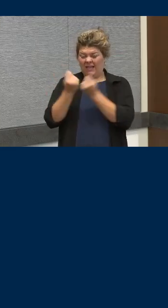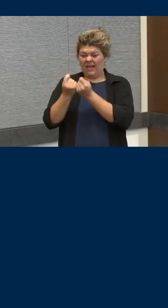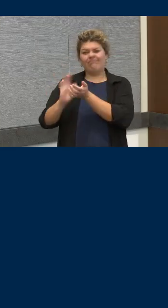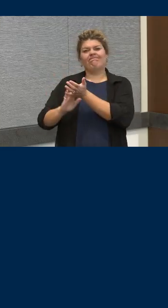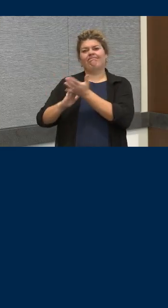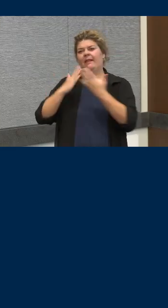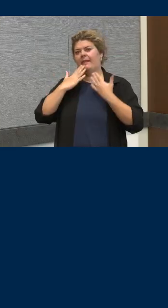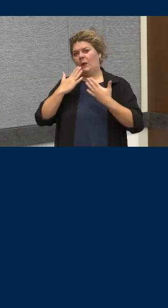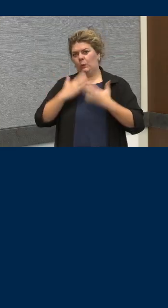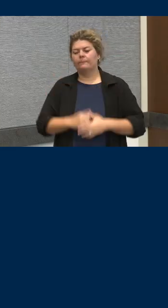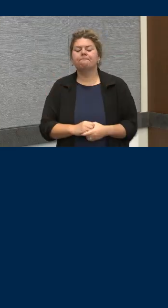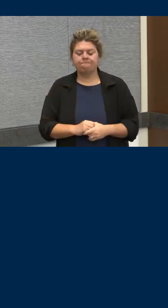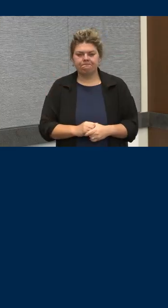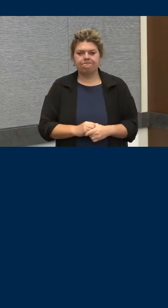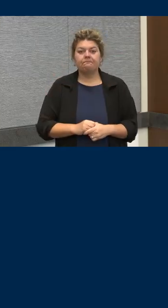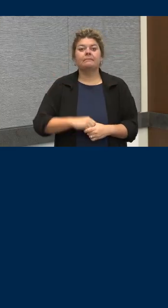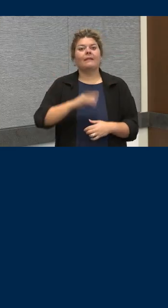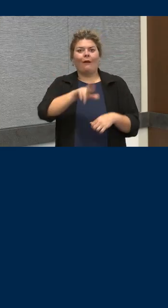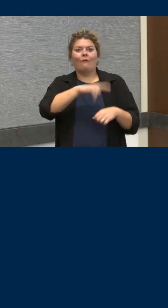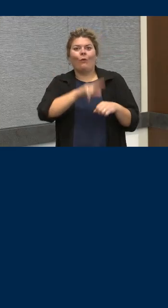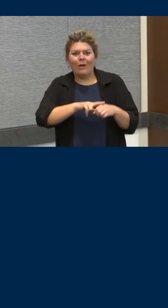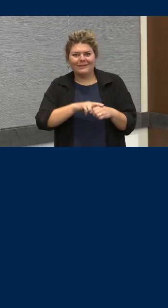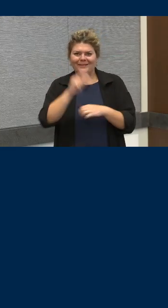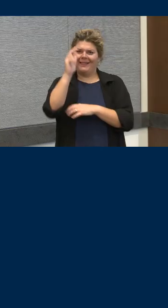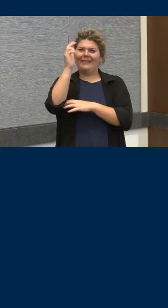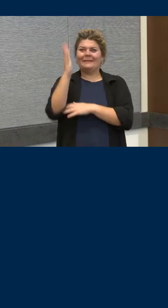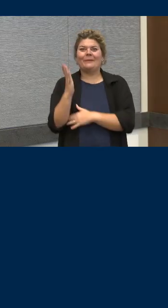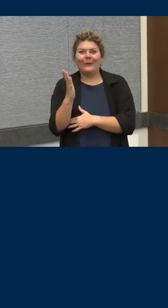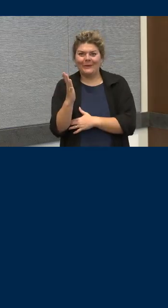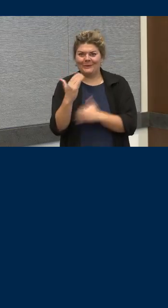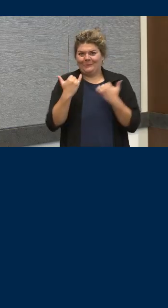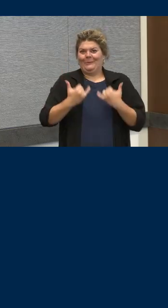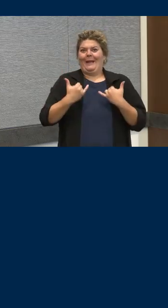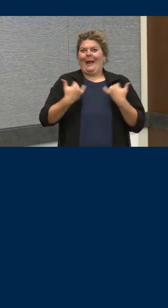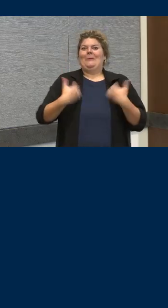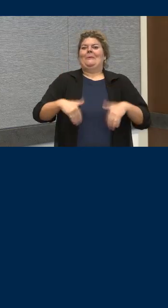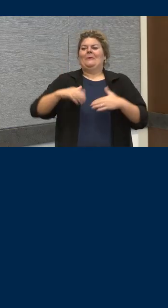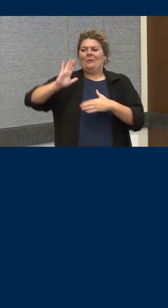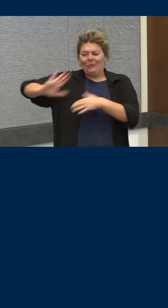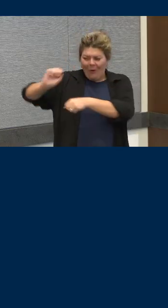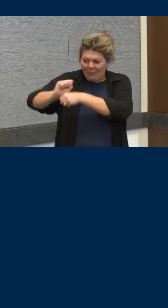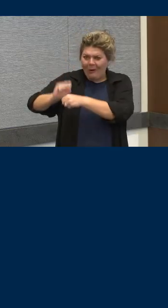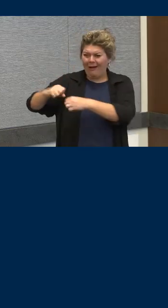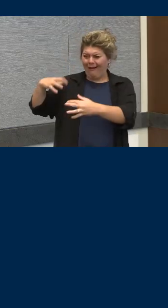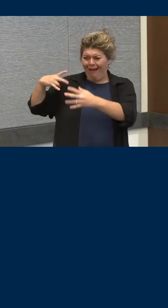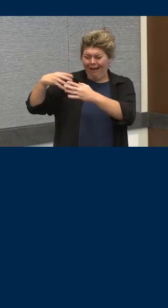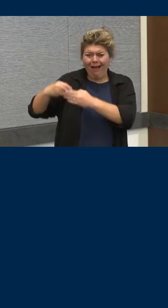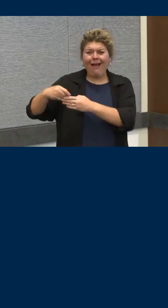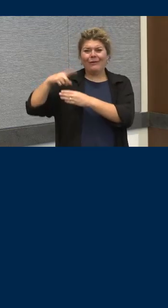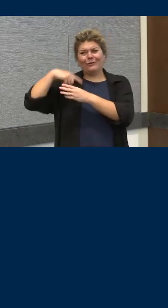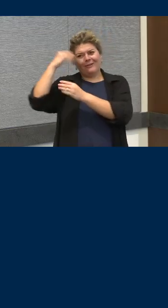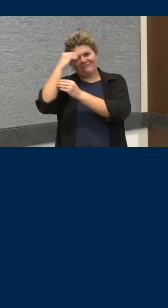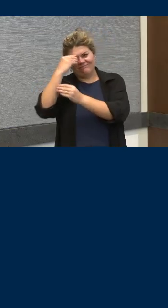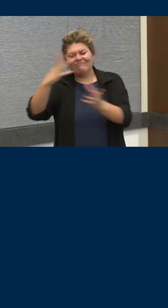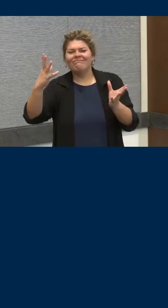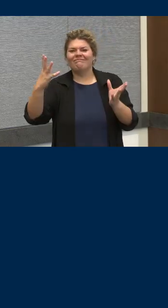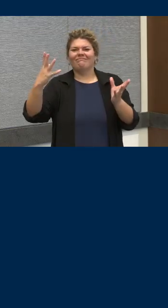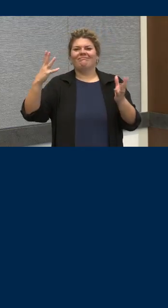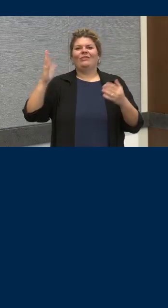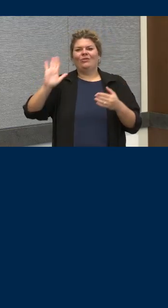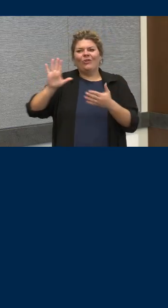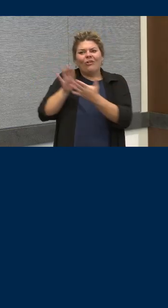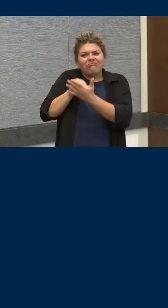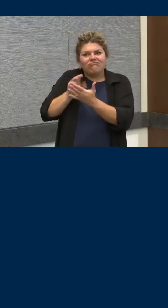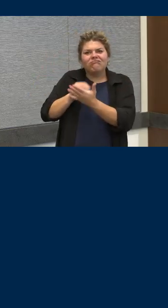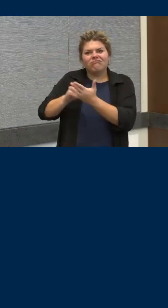you. And of course, to our speakers for sharing your work and your insights. These scholars